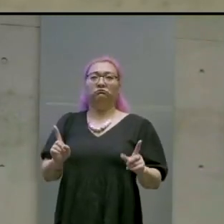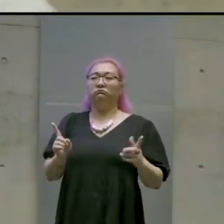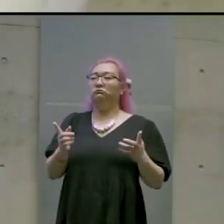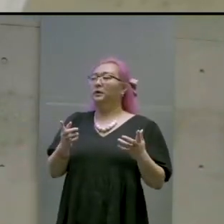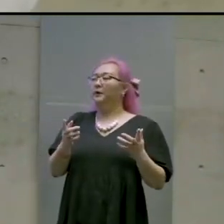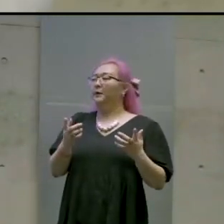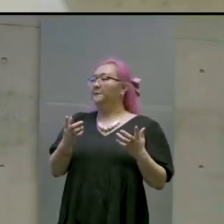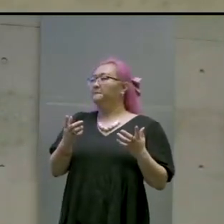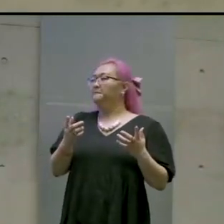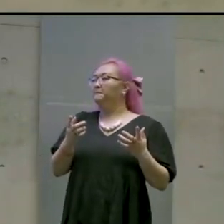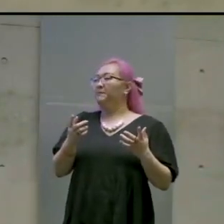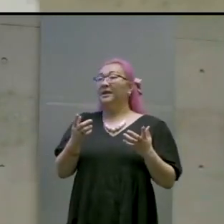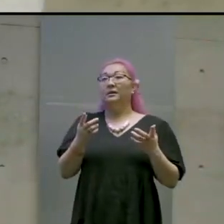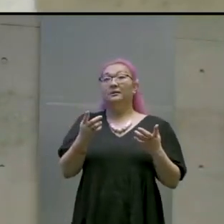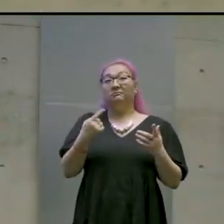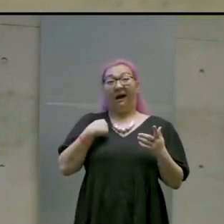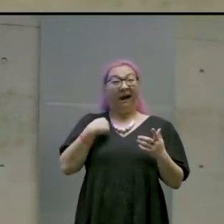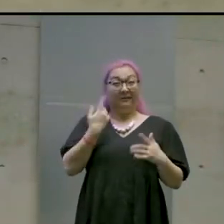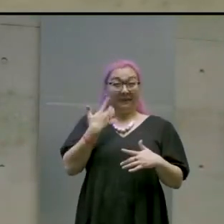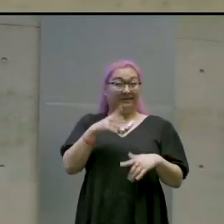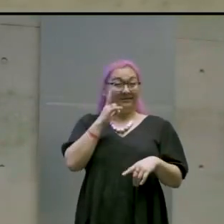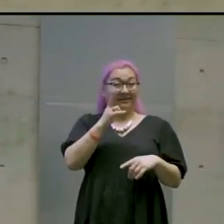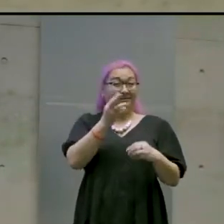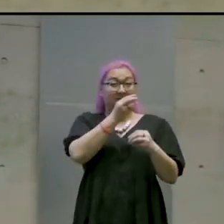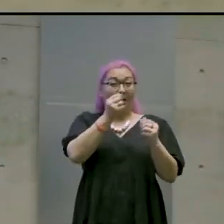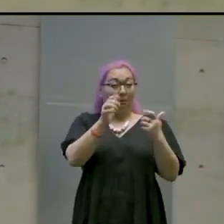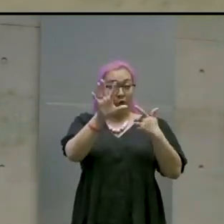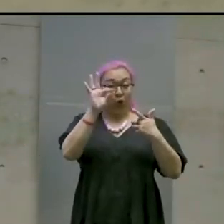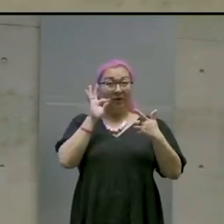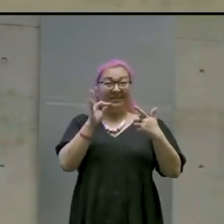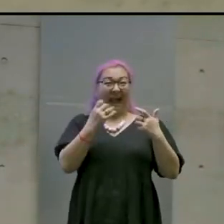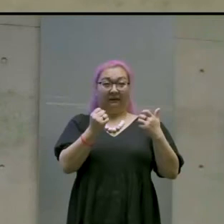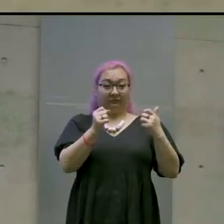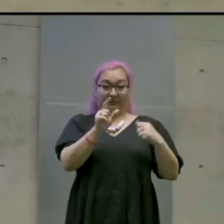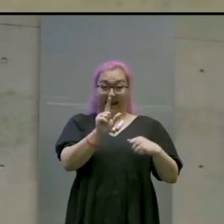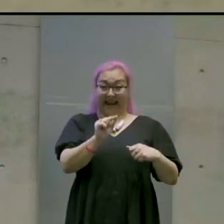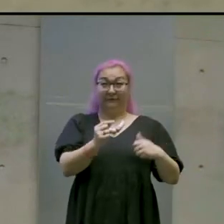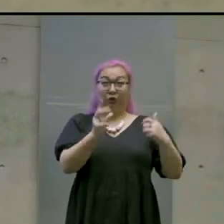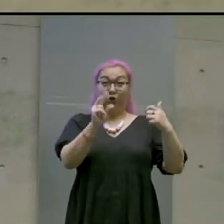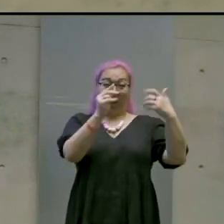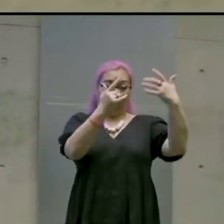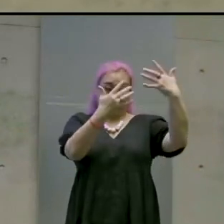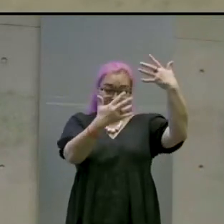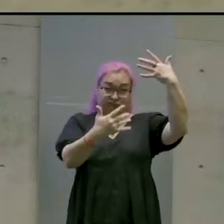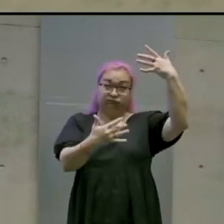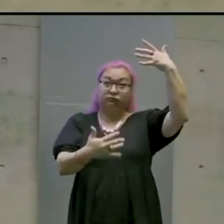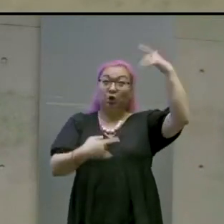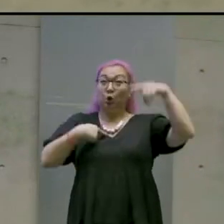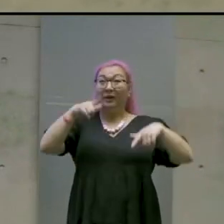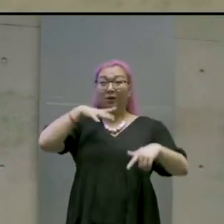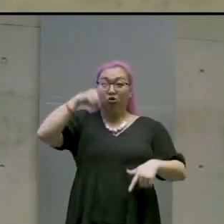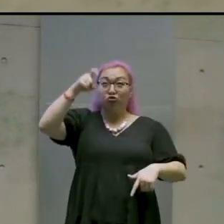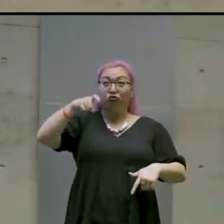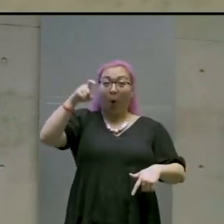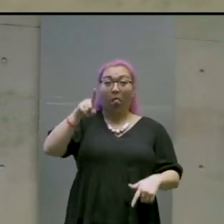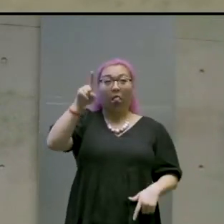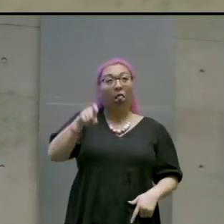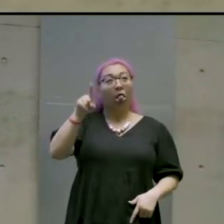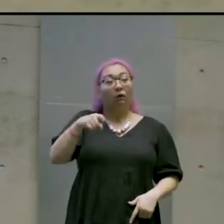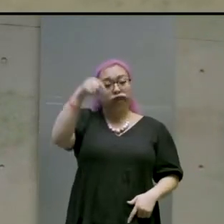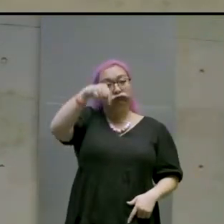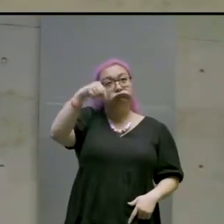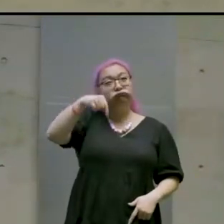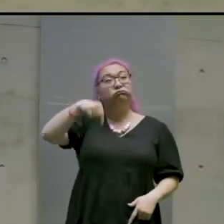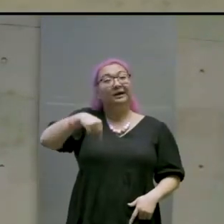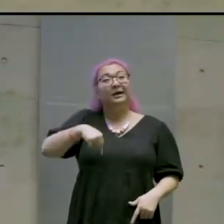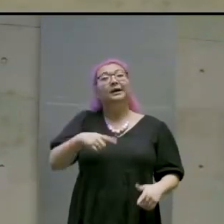loads. You have to scroll to actually see all of the answers. But I sat there and I thought about it for, I don't know, what